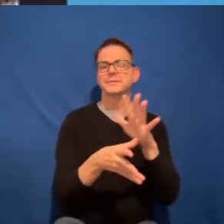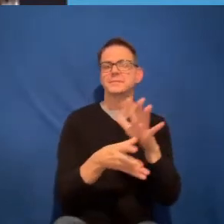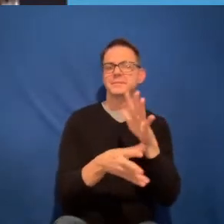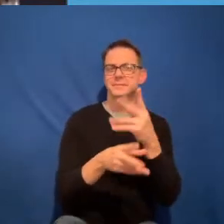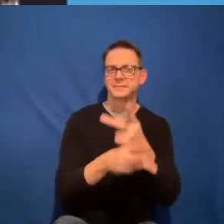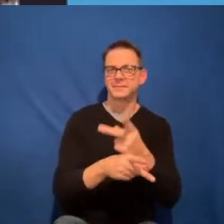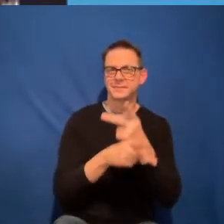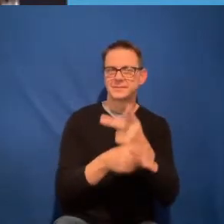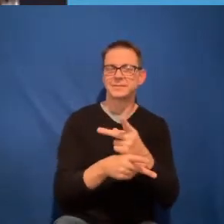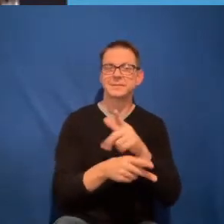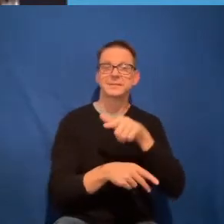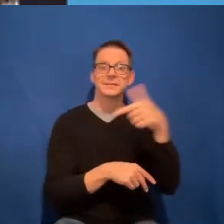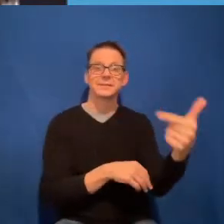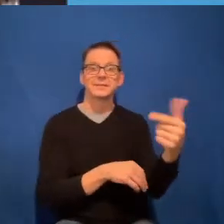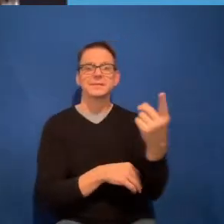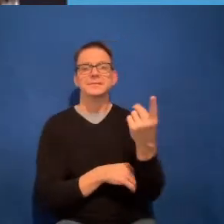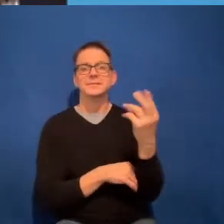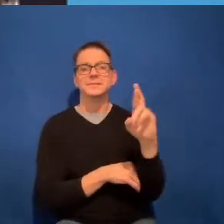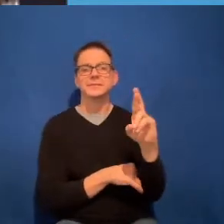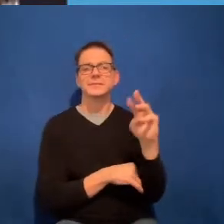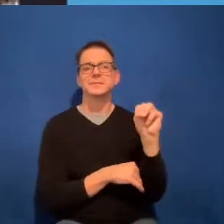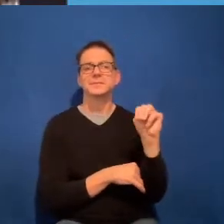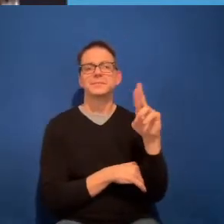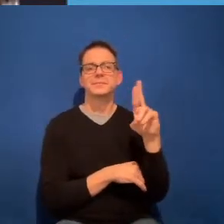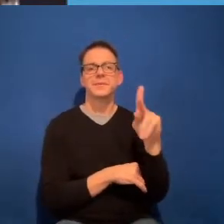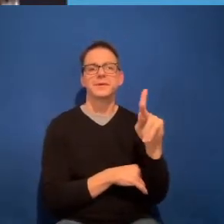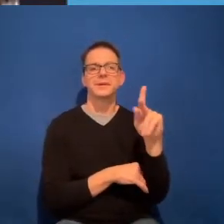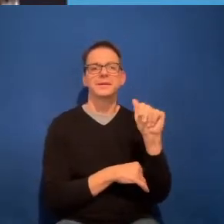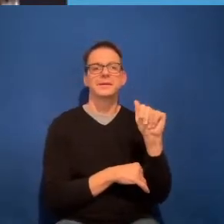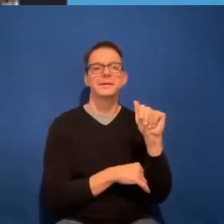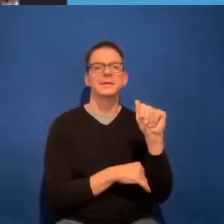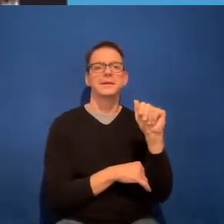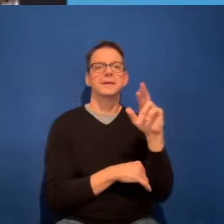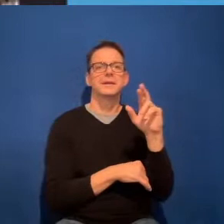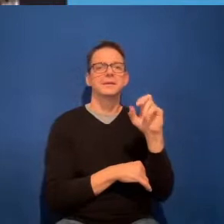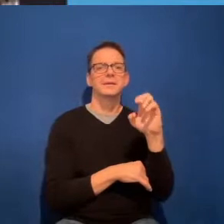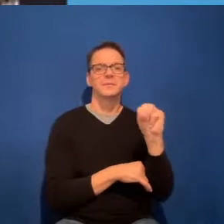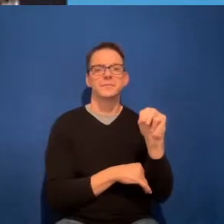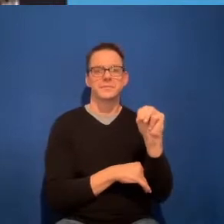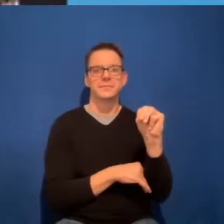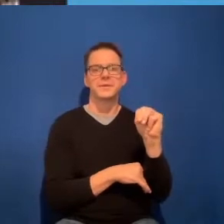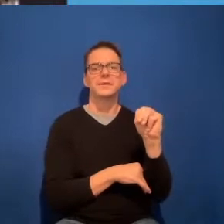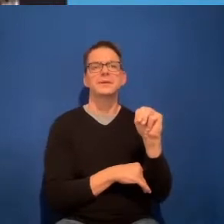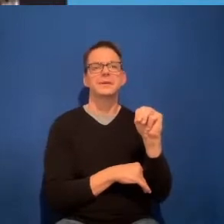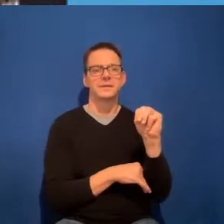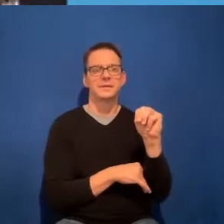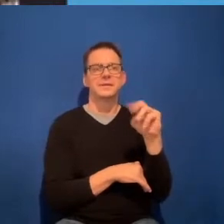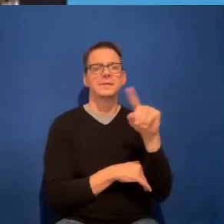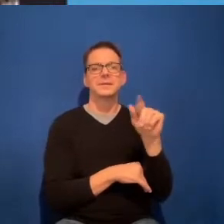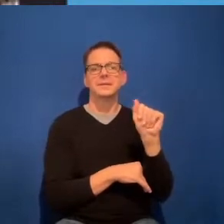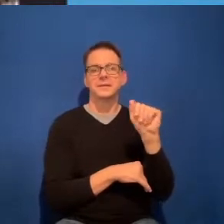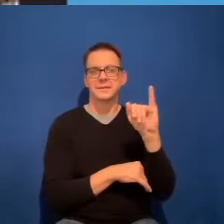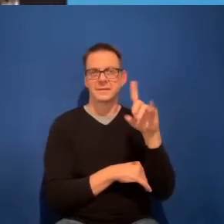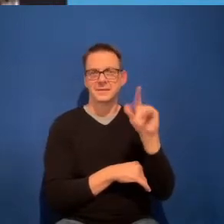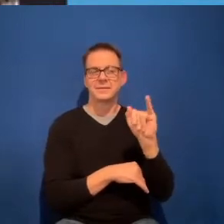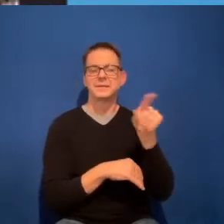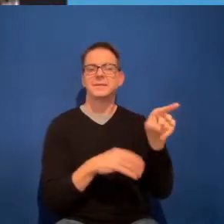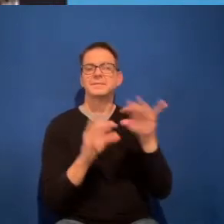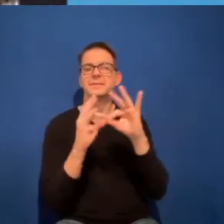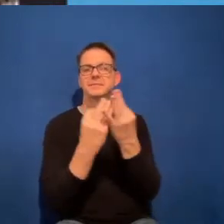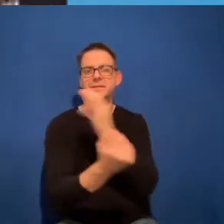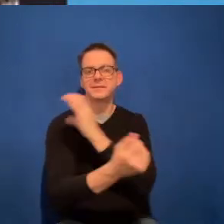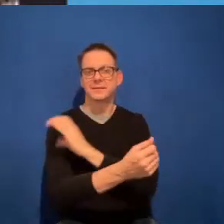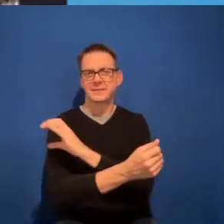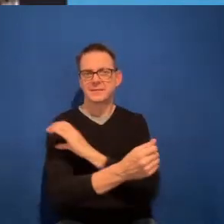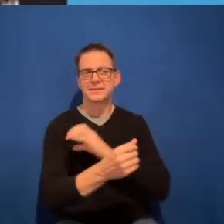Hi, I'm Dr. Mukarram Zaidi. I work in a family clinic in Calgary.